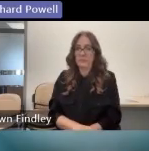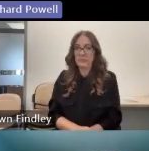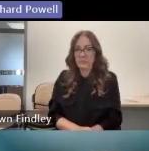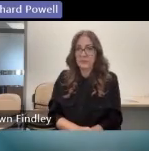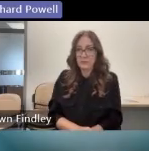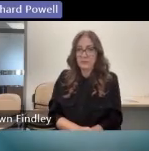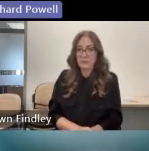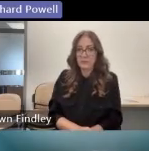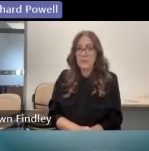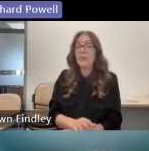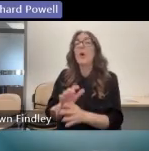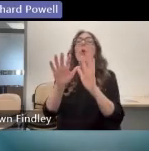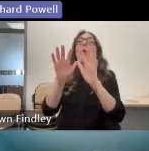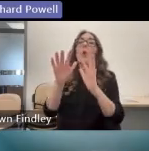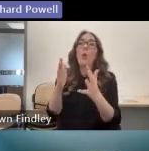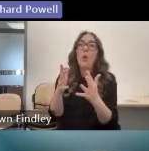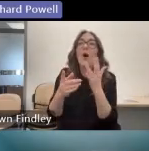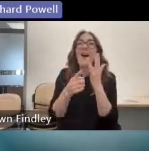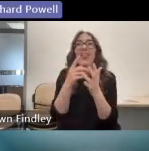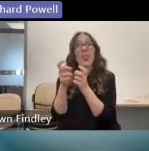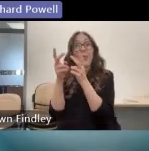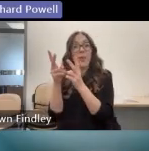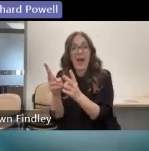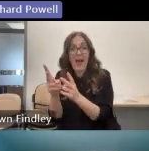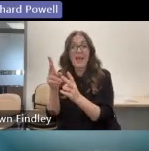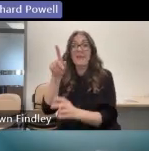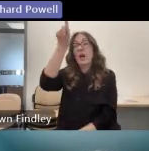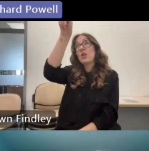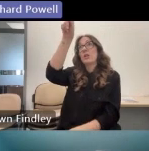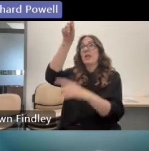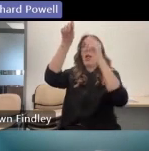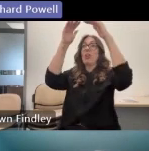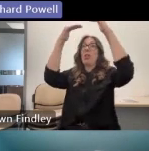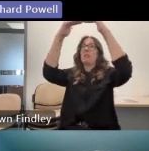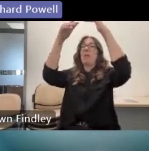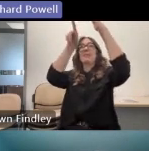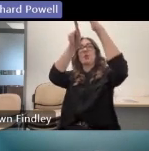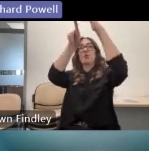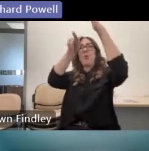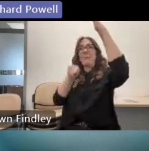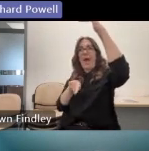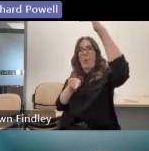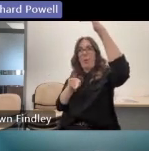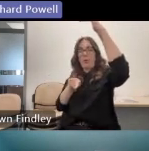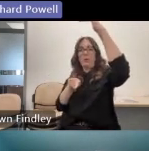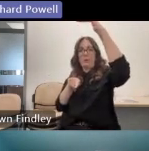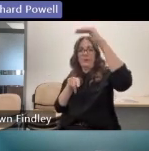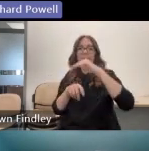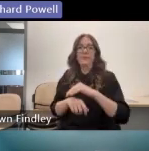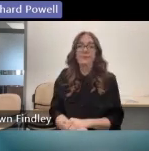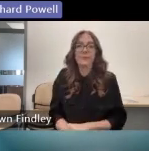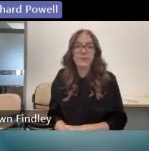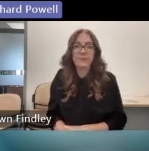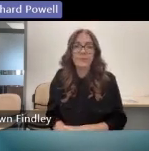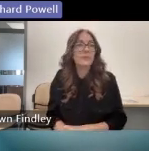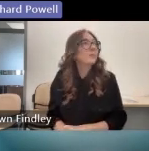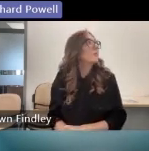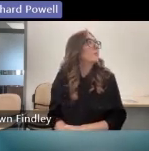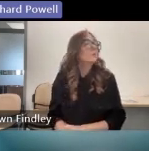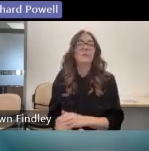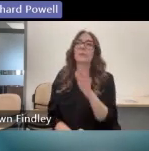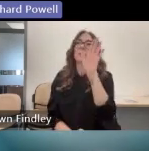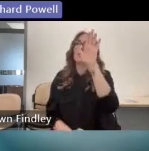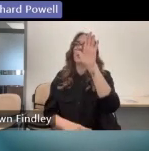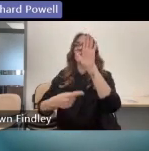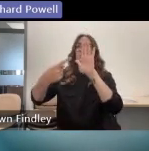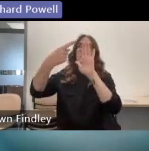The other thing I can do, if I swipe down from the top of the screen, so bring my finger onto the screen from the